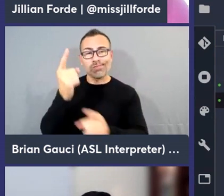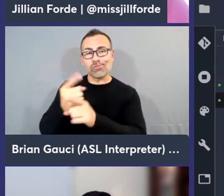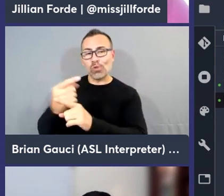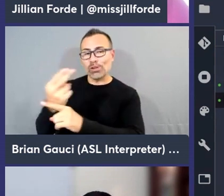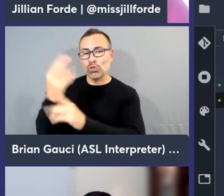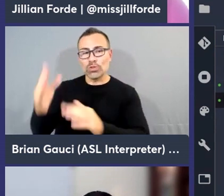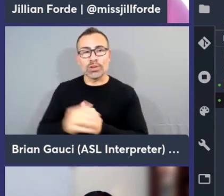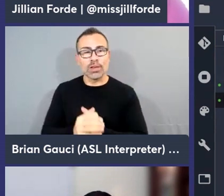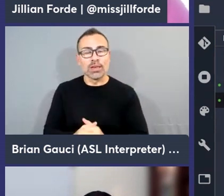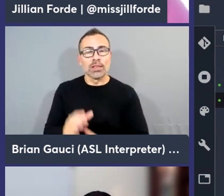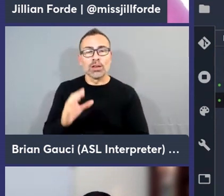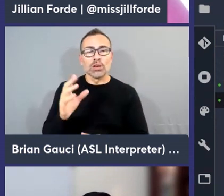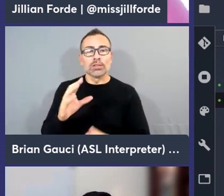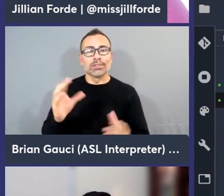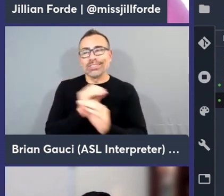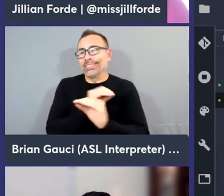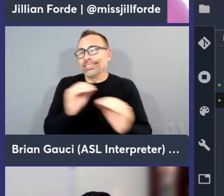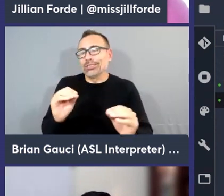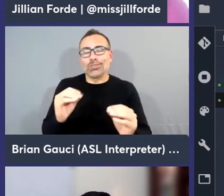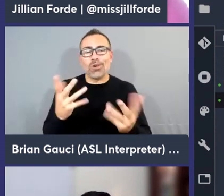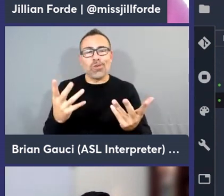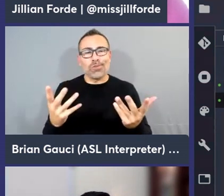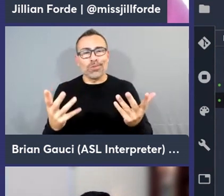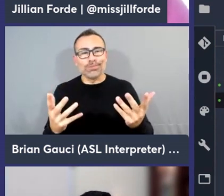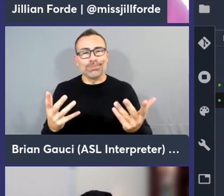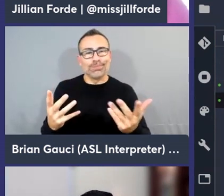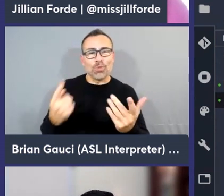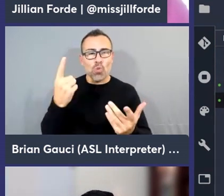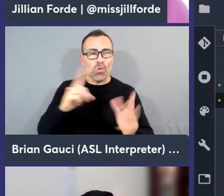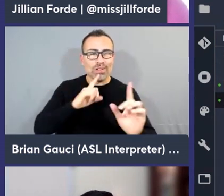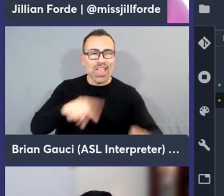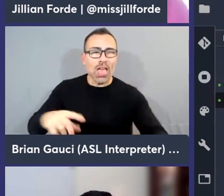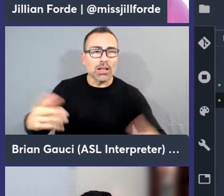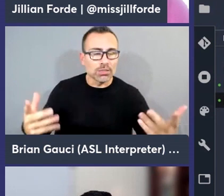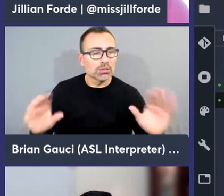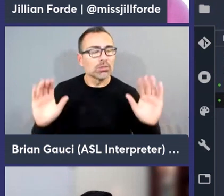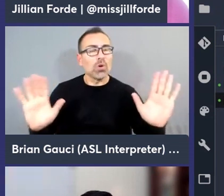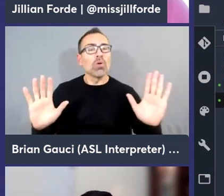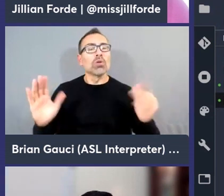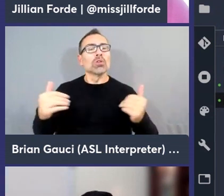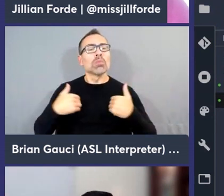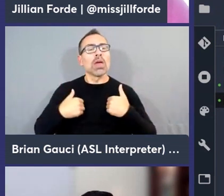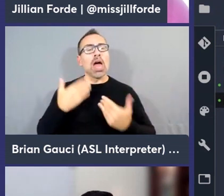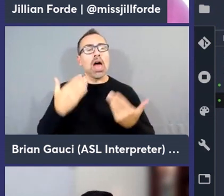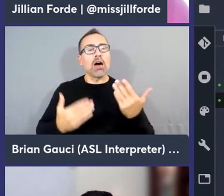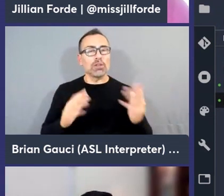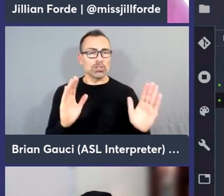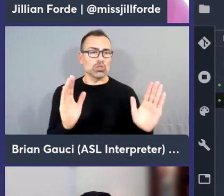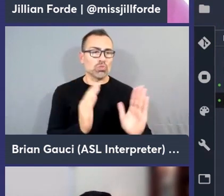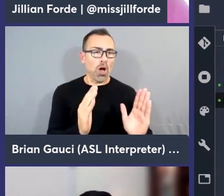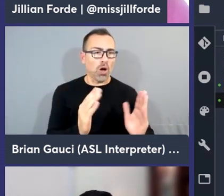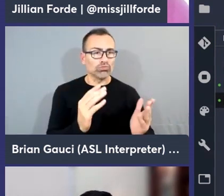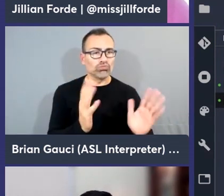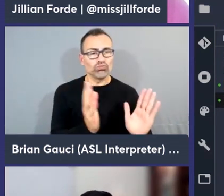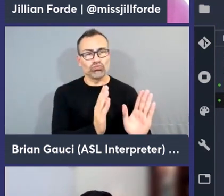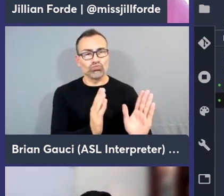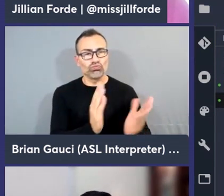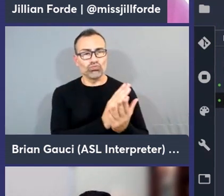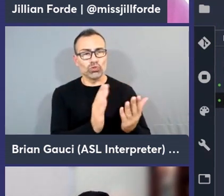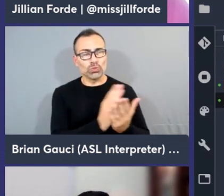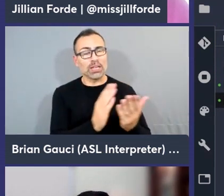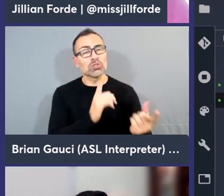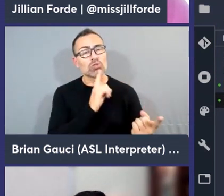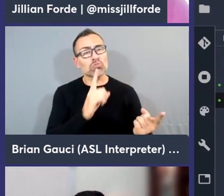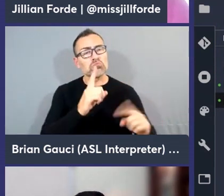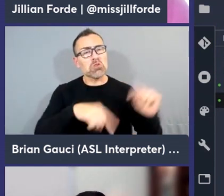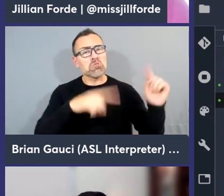So often you may have a very small hyperparameter space. The random search might work really well because random search is